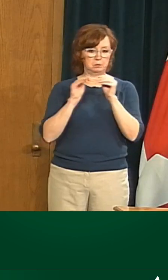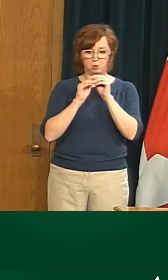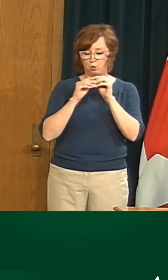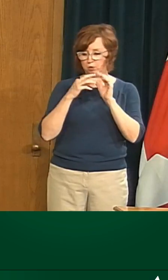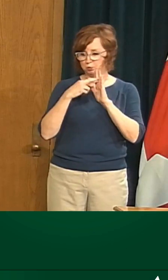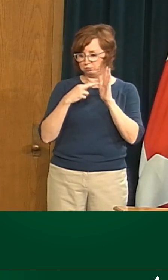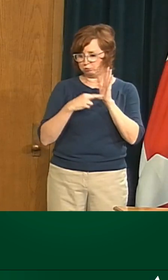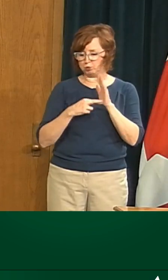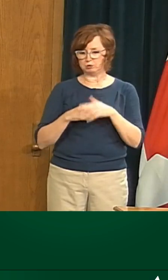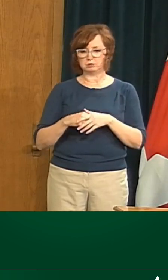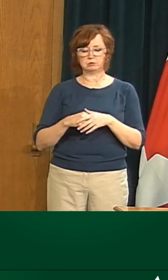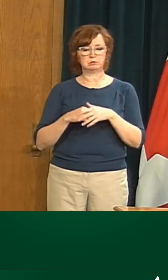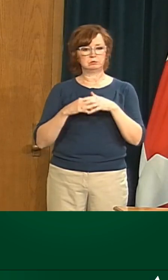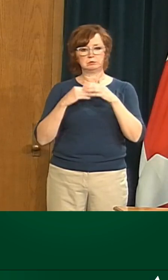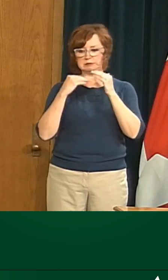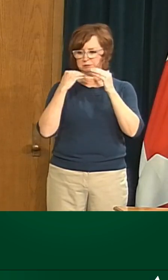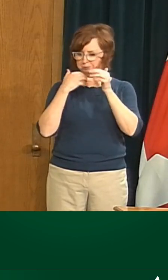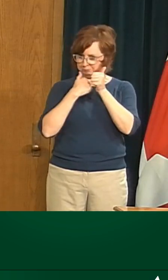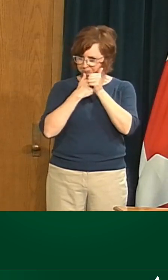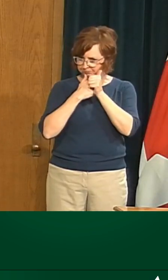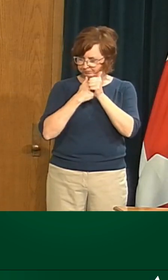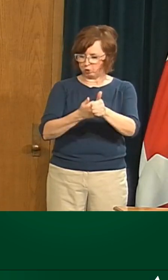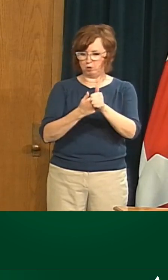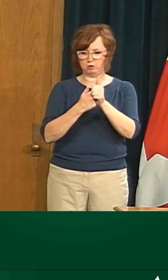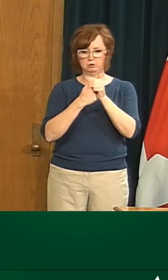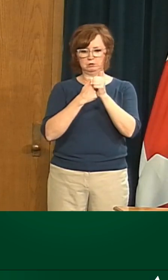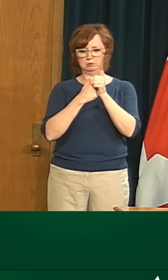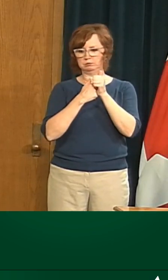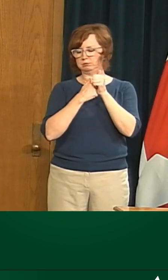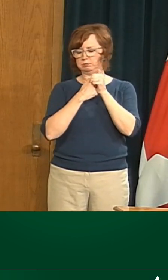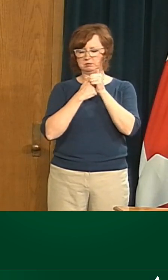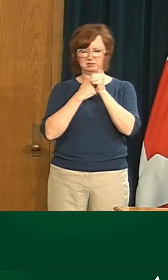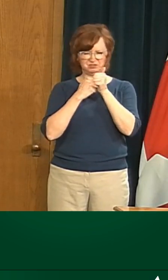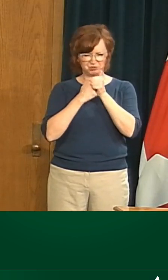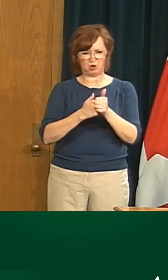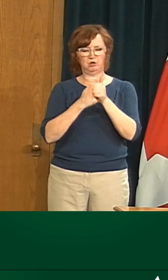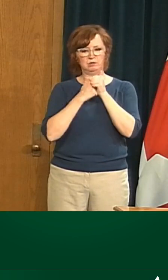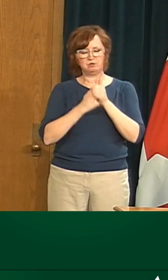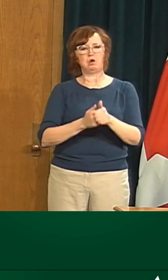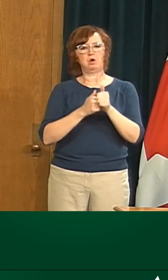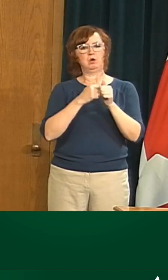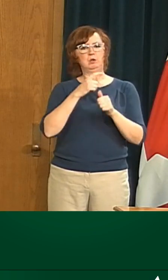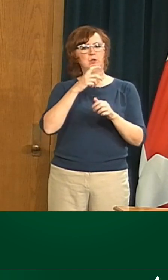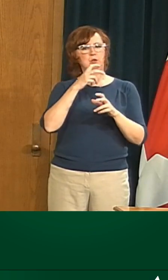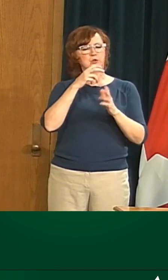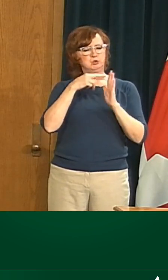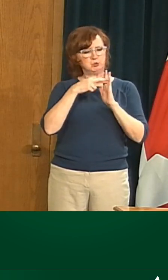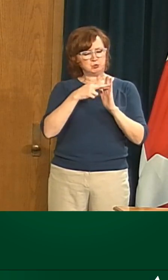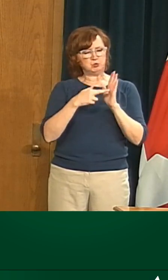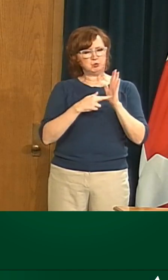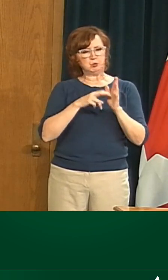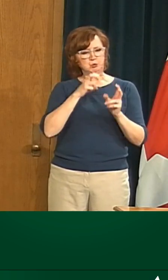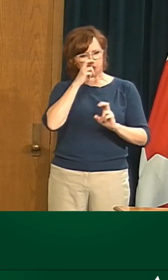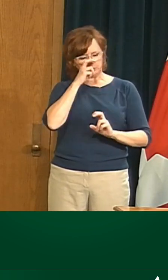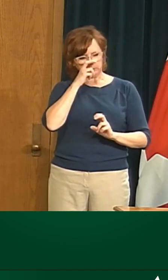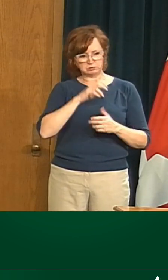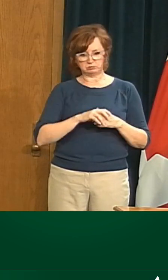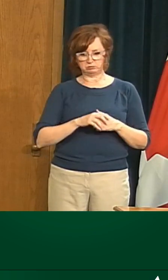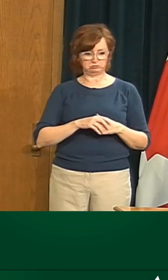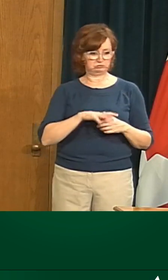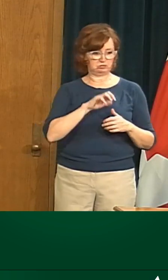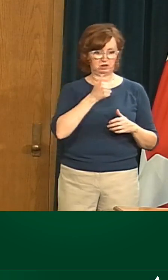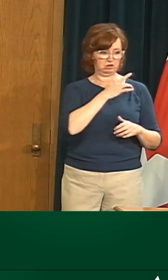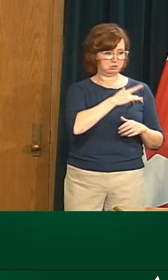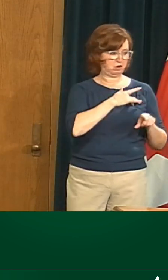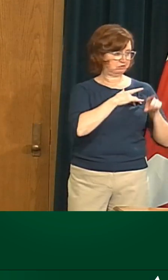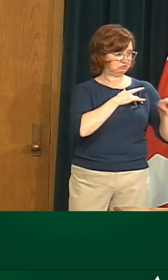go in effect for a limited period of time that are not in place in the rest of the province. But that, I think, will be very important as we go